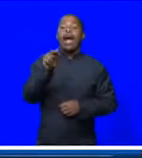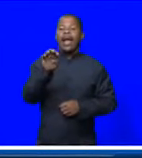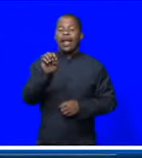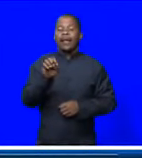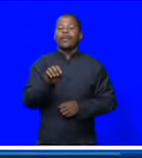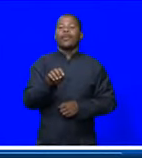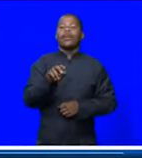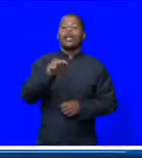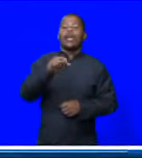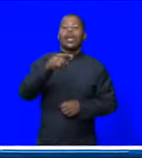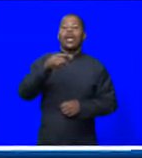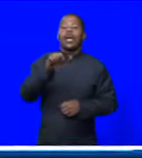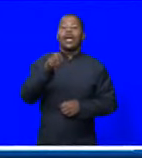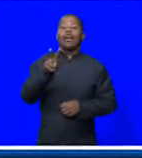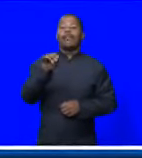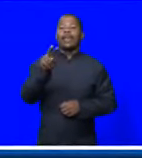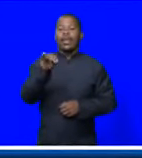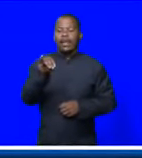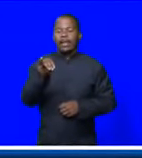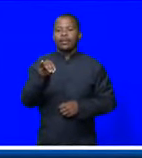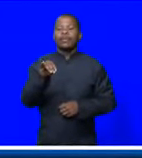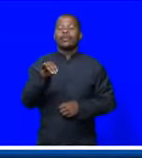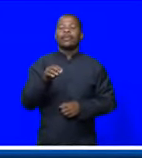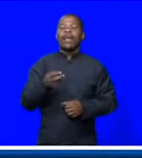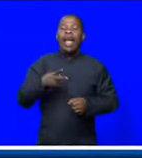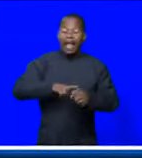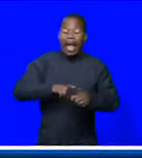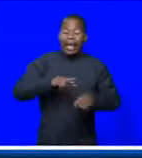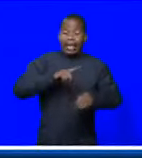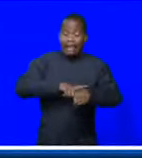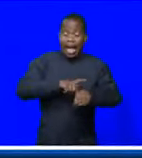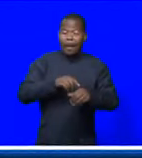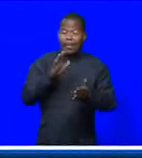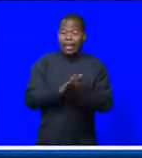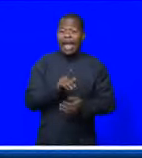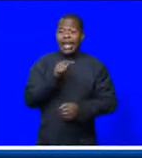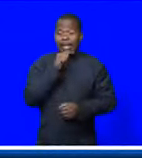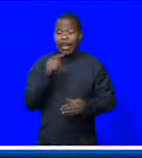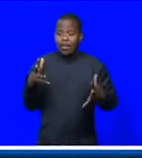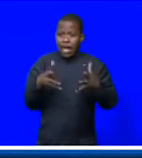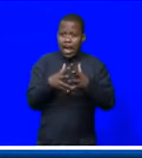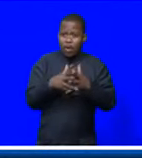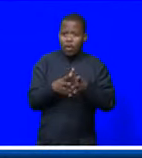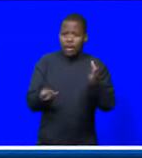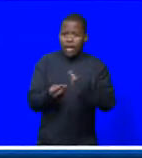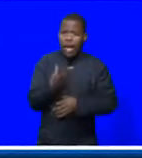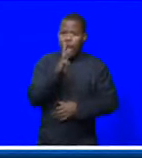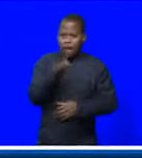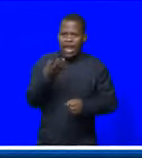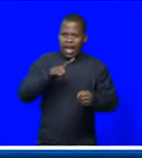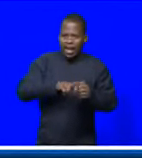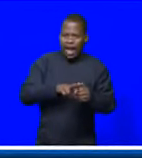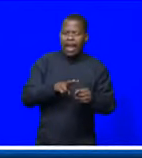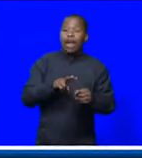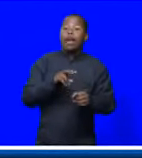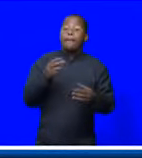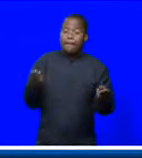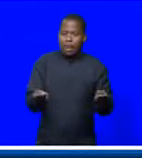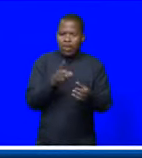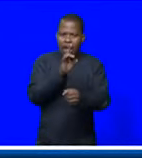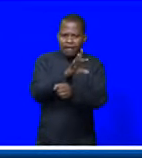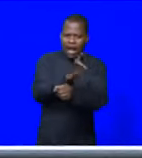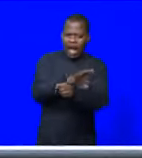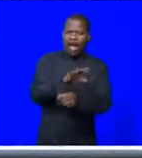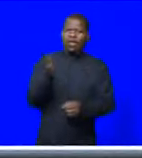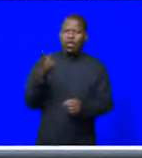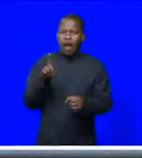areas, the civic and voter education will commence at 10 a.m. Electorate are encouraged to adhere to all COVID-19 protocols.